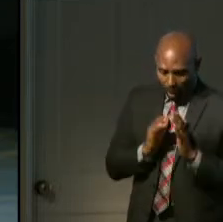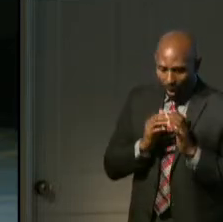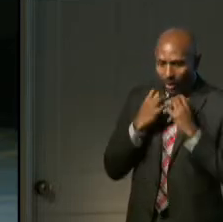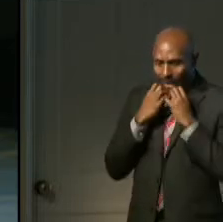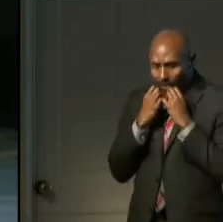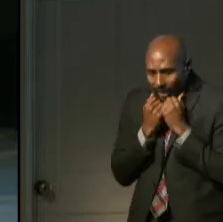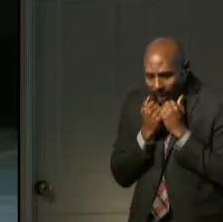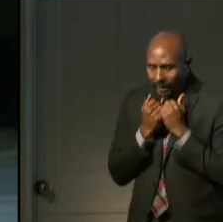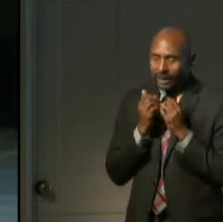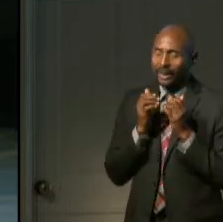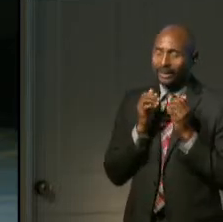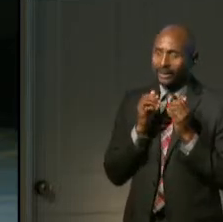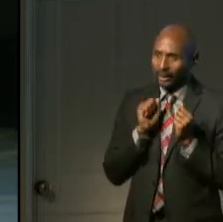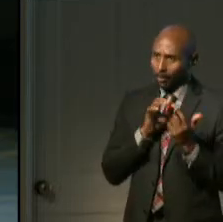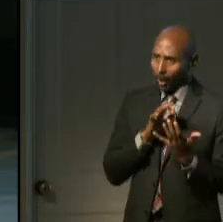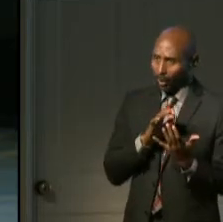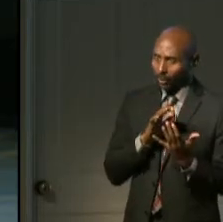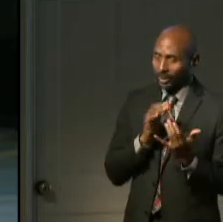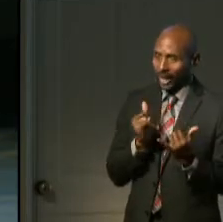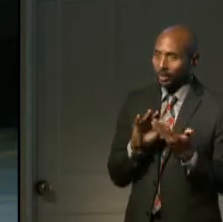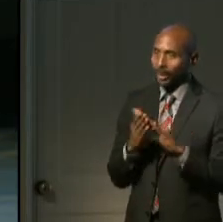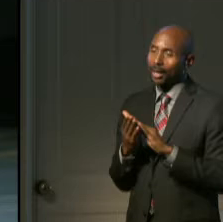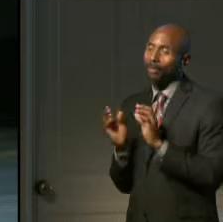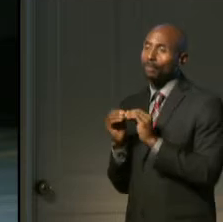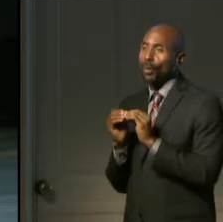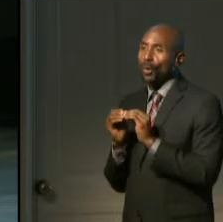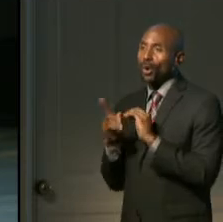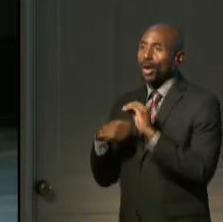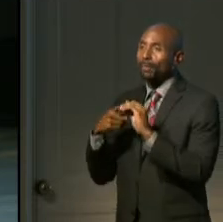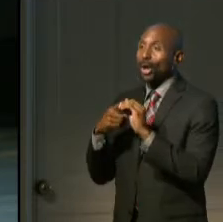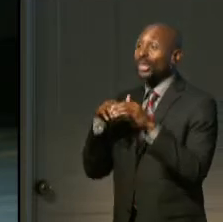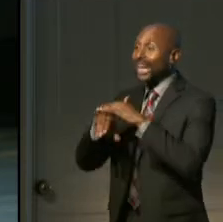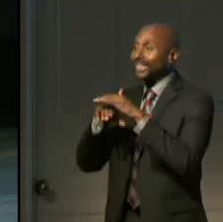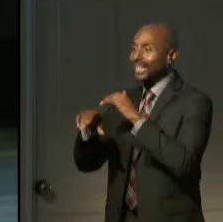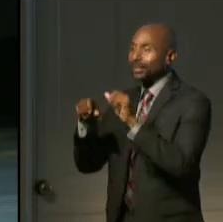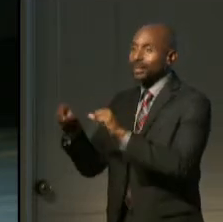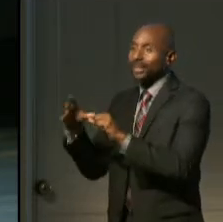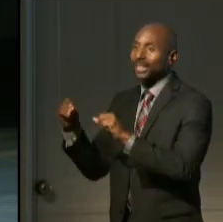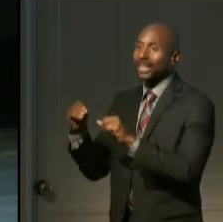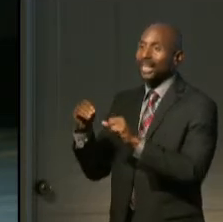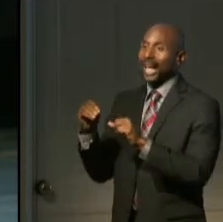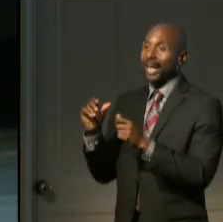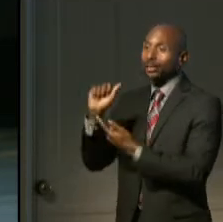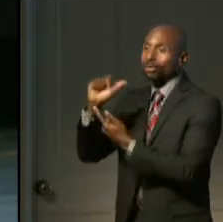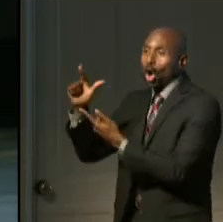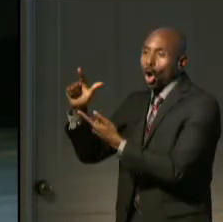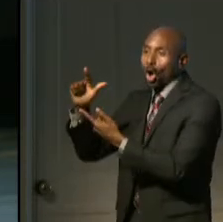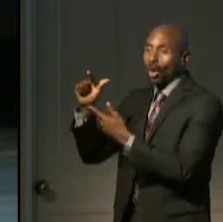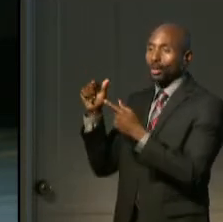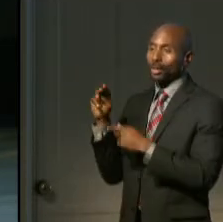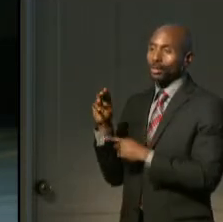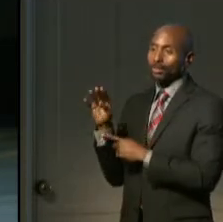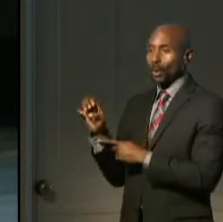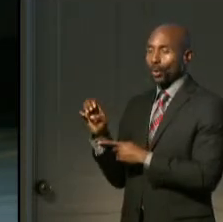precious mode to this much more accessible and all mode, where everything is always done. Now,